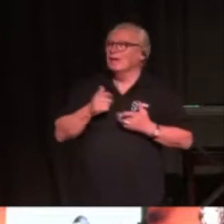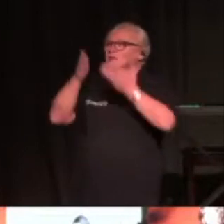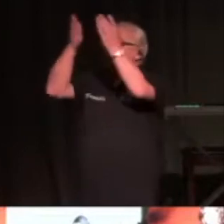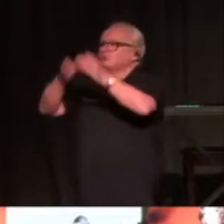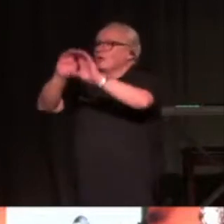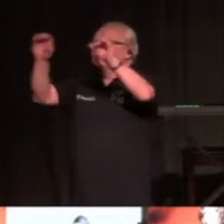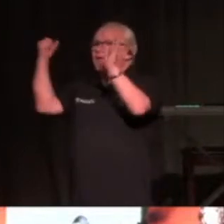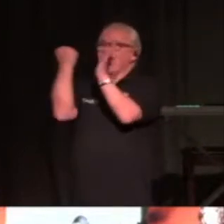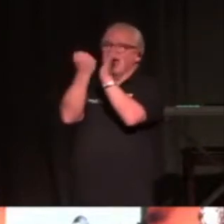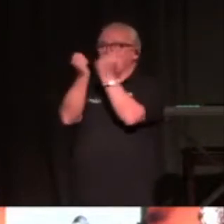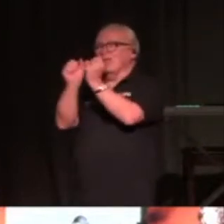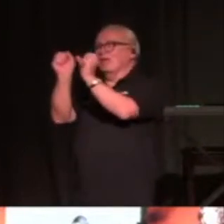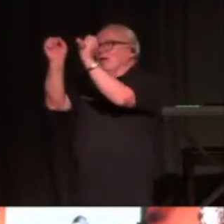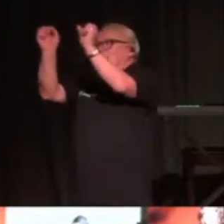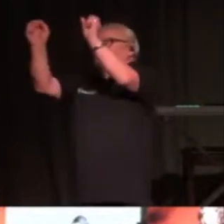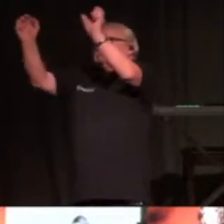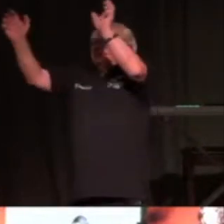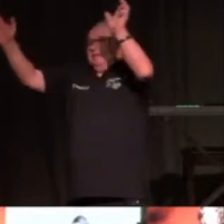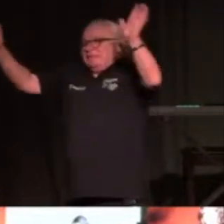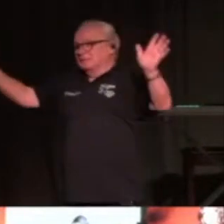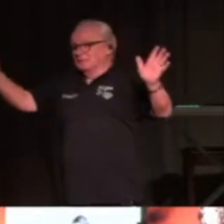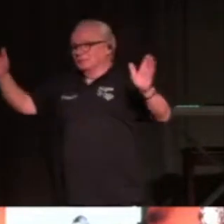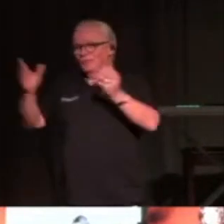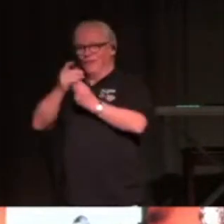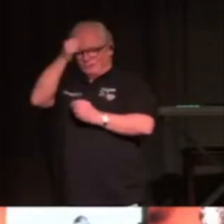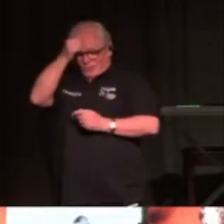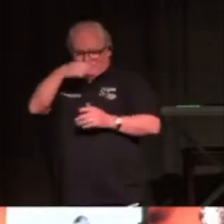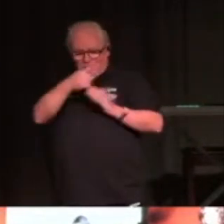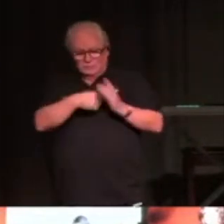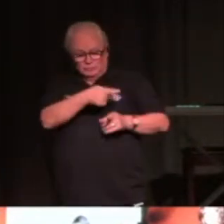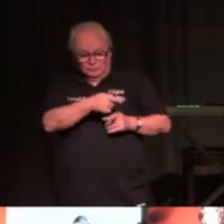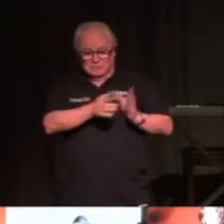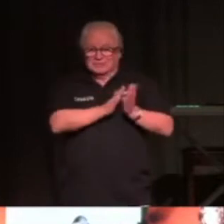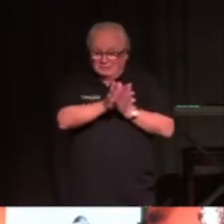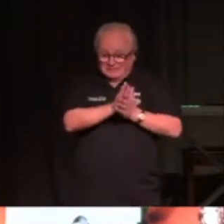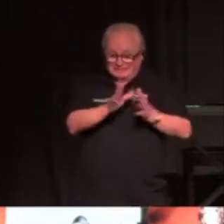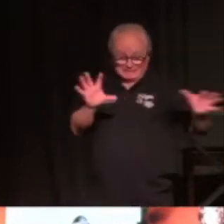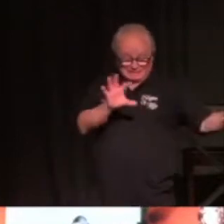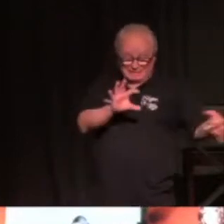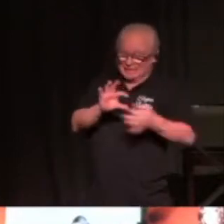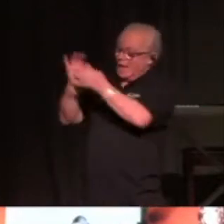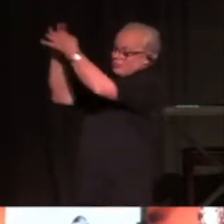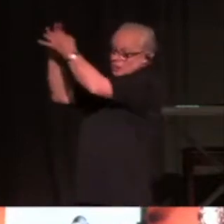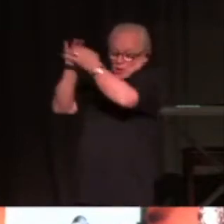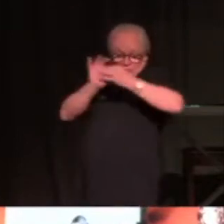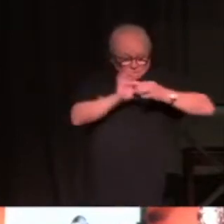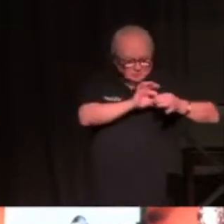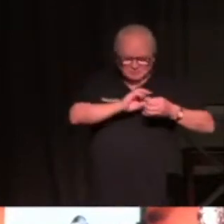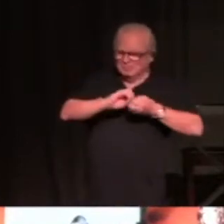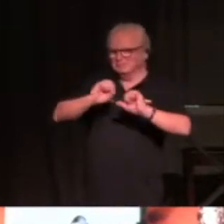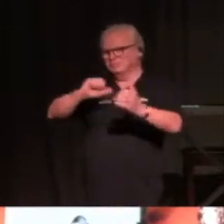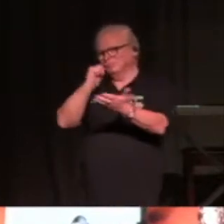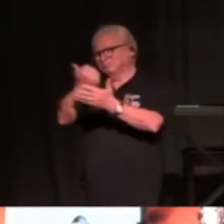quite aware of it. And you will make some great memories together with God as you begin to follow in